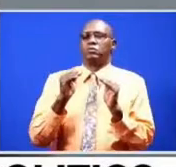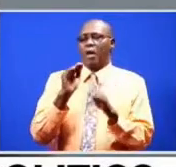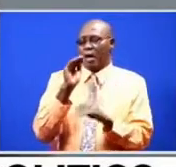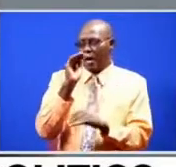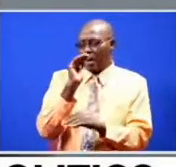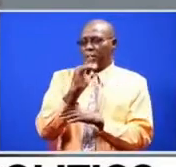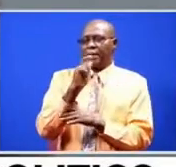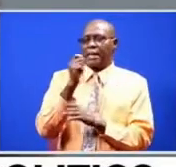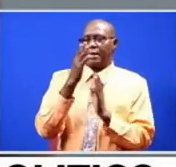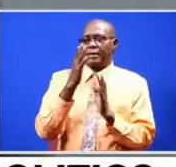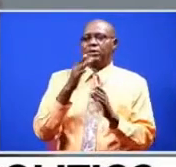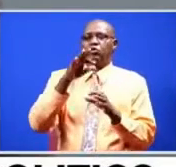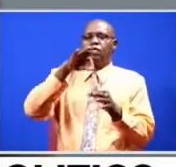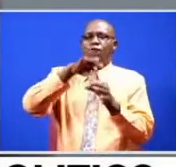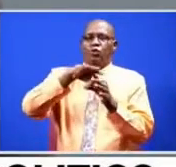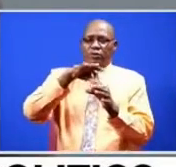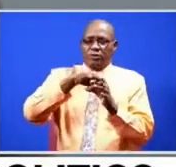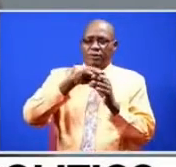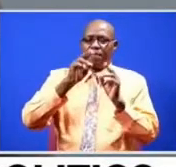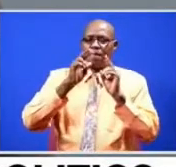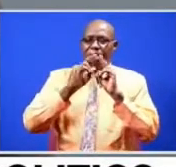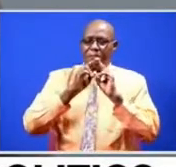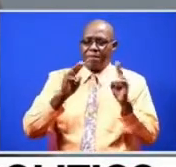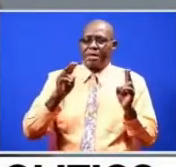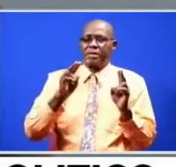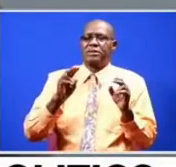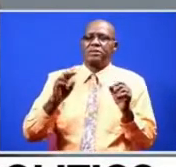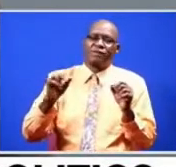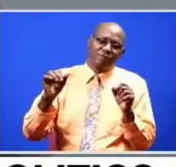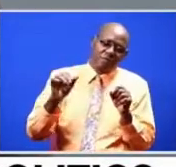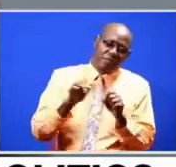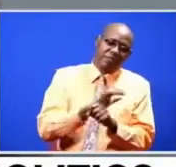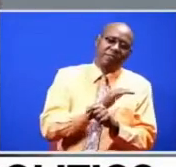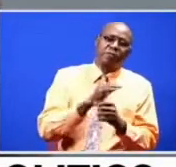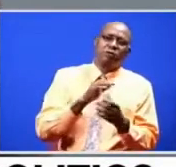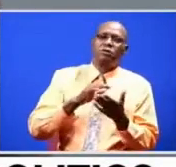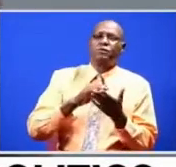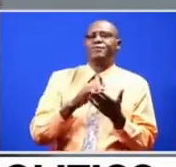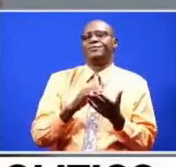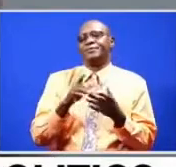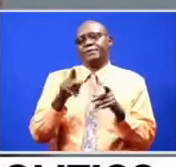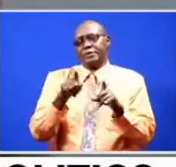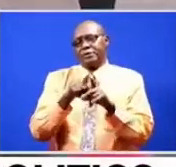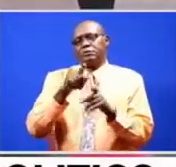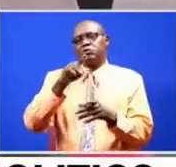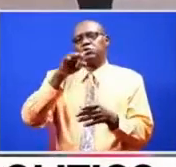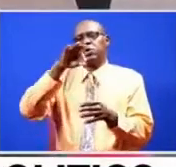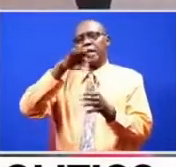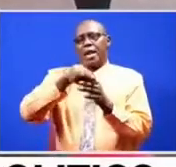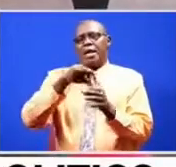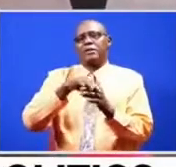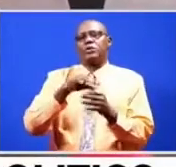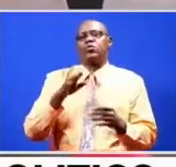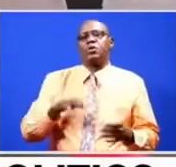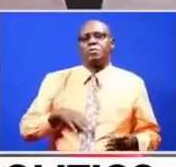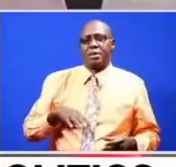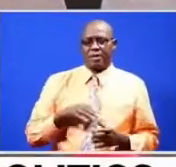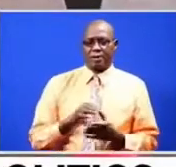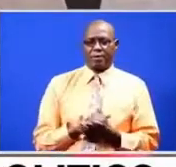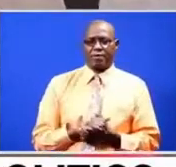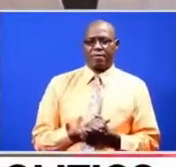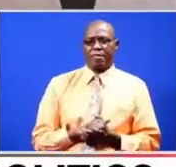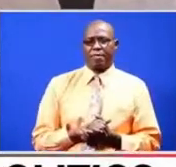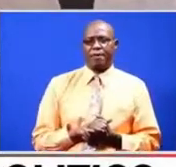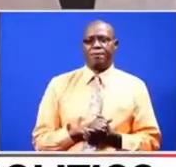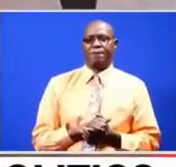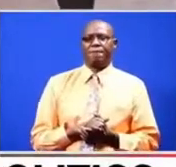vote peacefully and, more than that, to elect women. Currently, our 12th